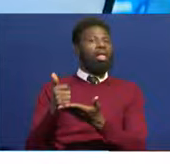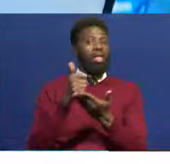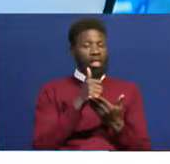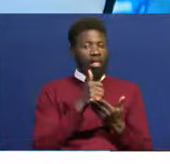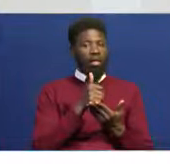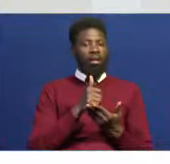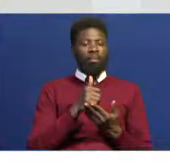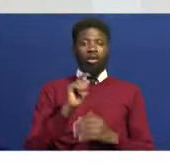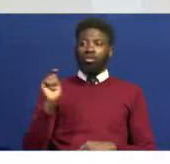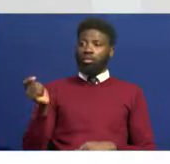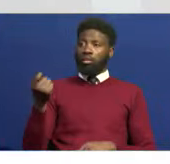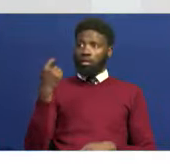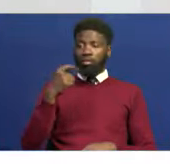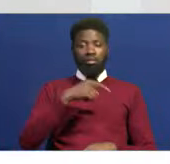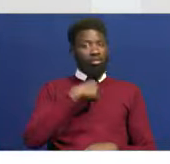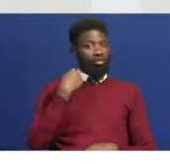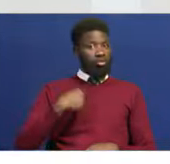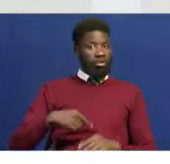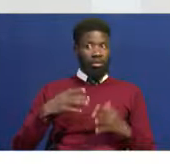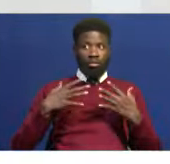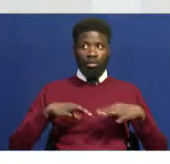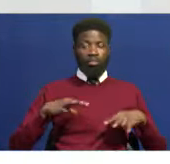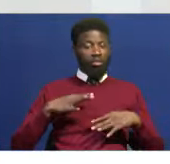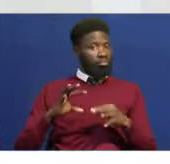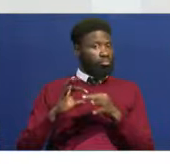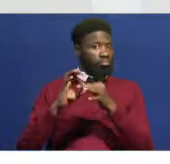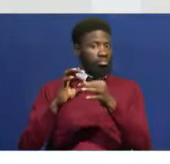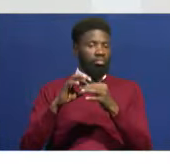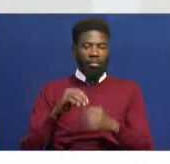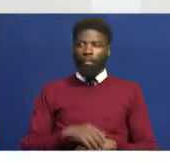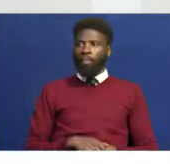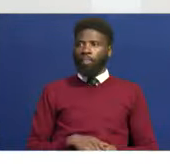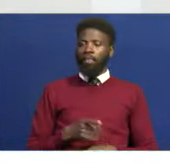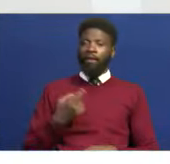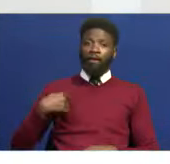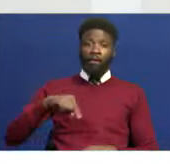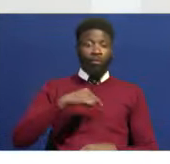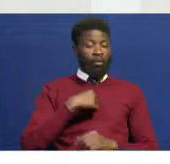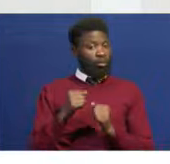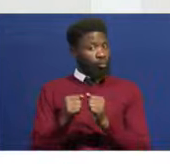Chinese people. The reason why we are celebrating with them is because Africa Star